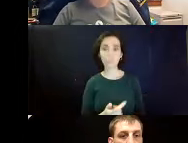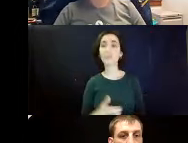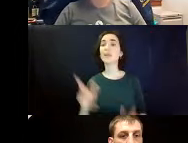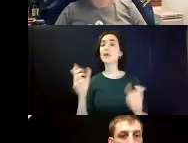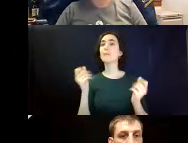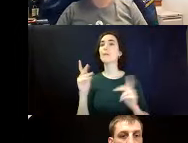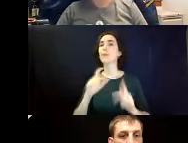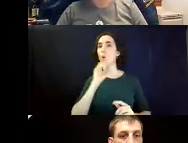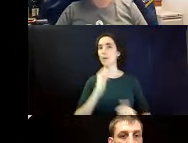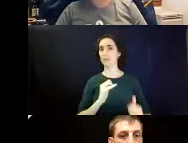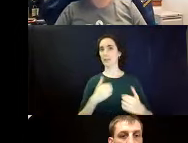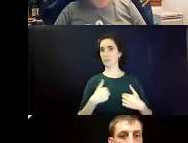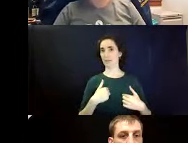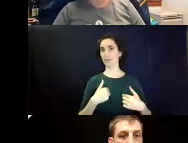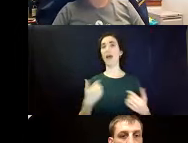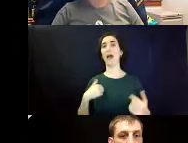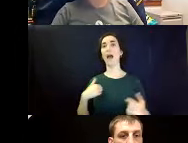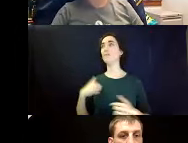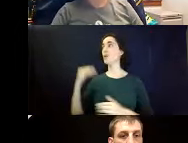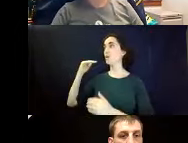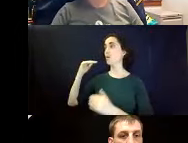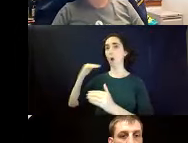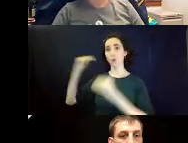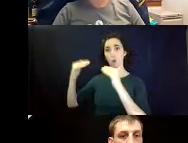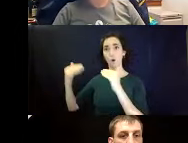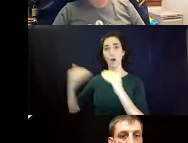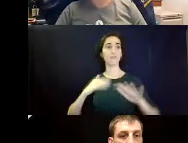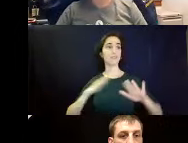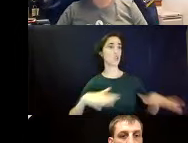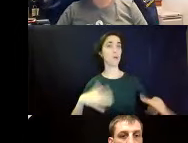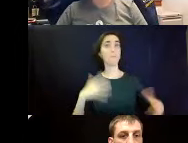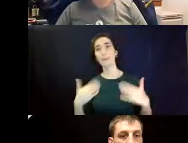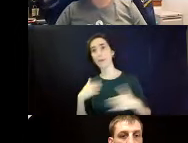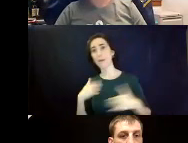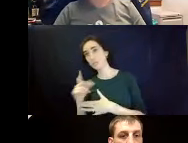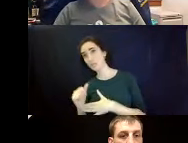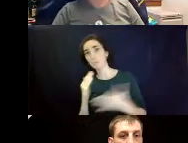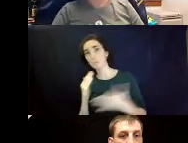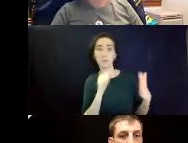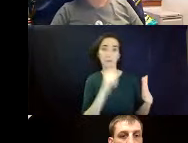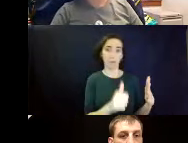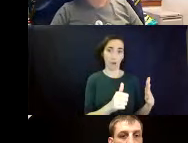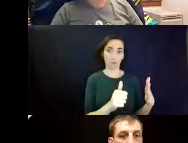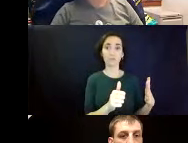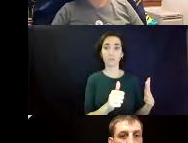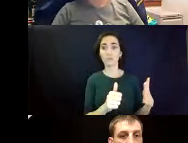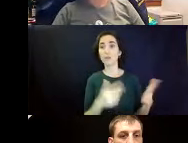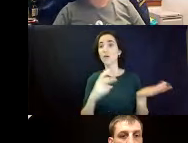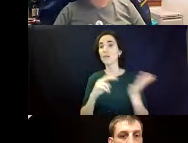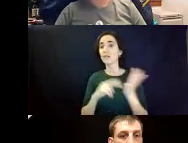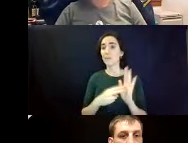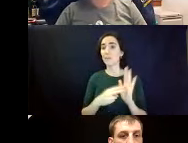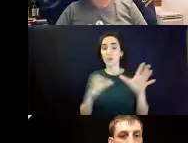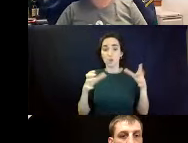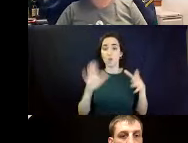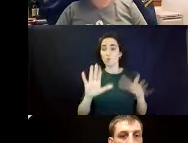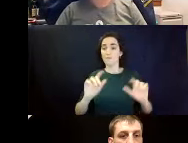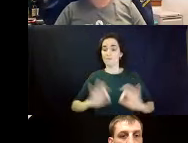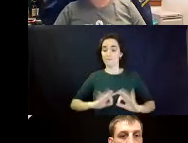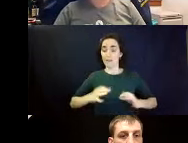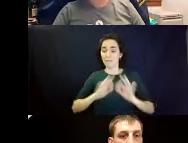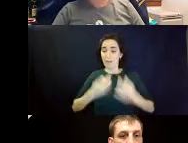both adults and children who may or may not have disabilities. So it's not even your core family. We value